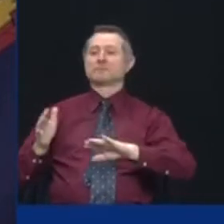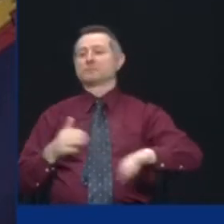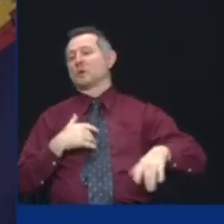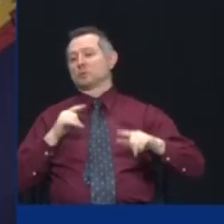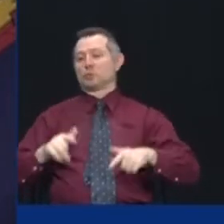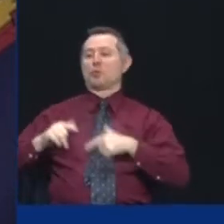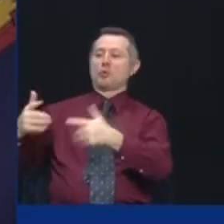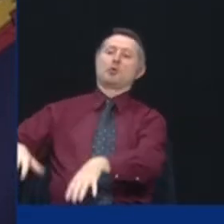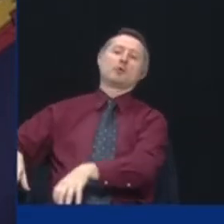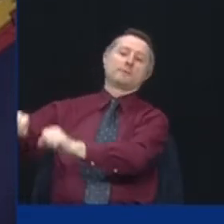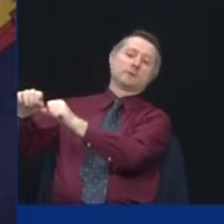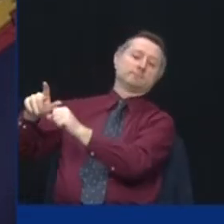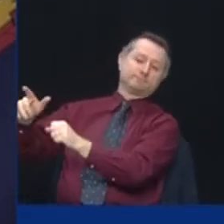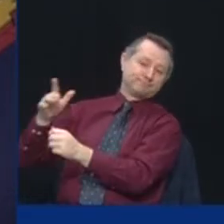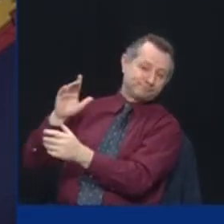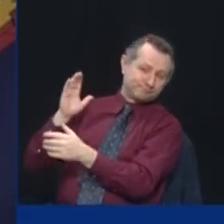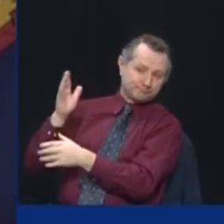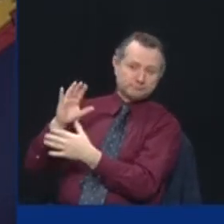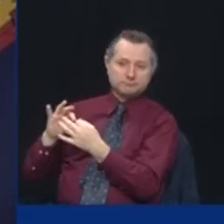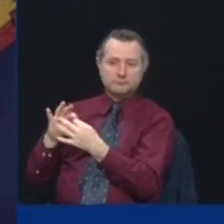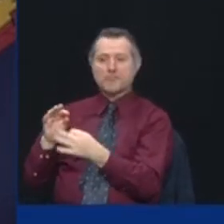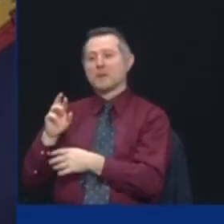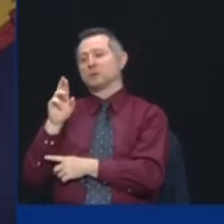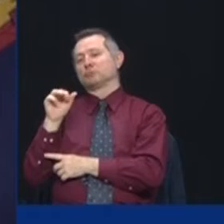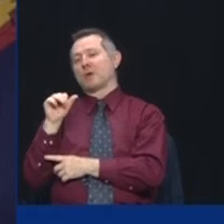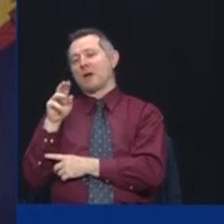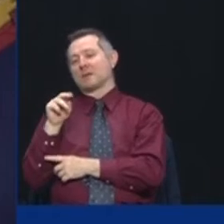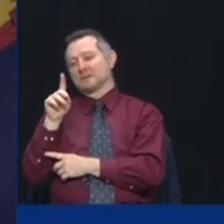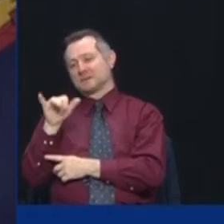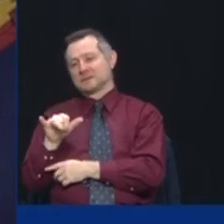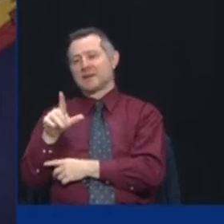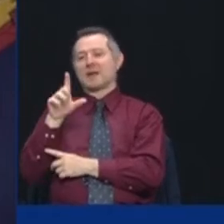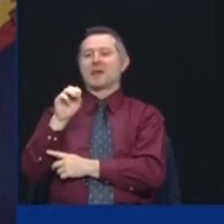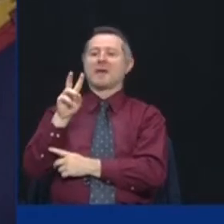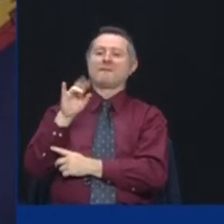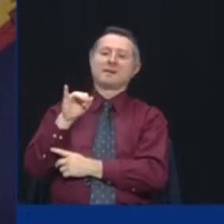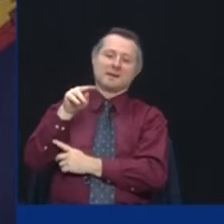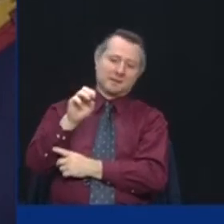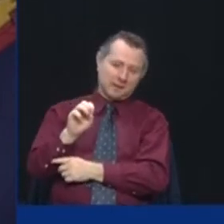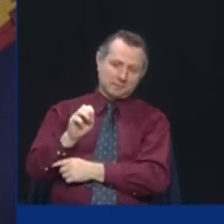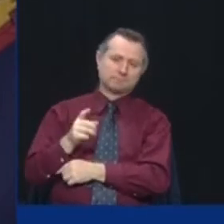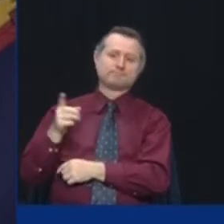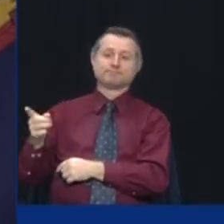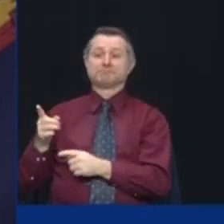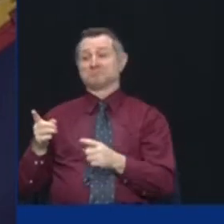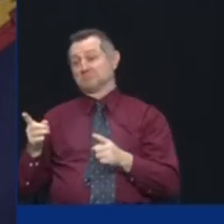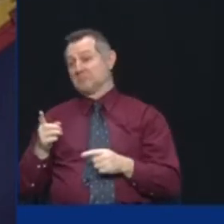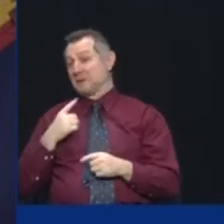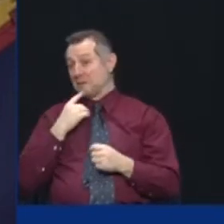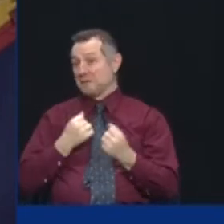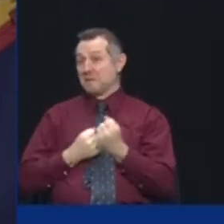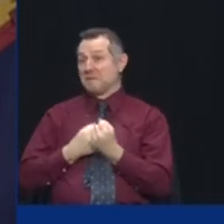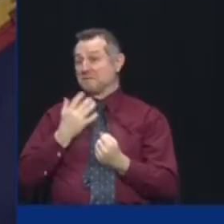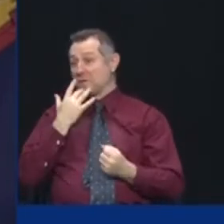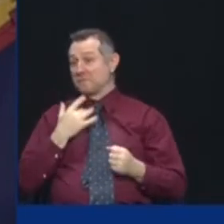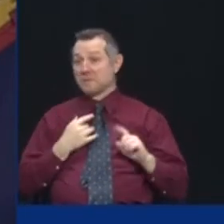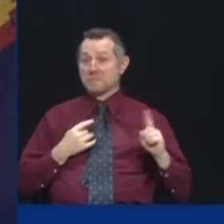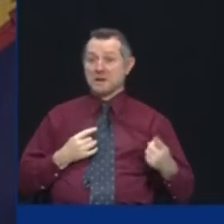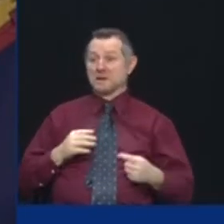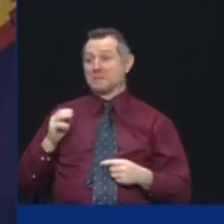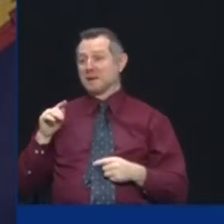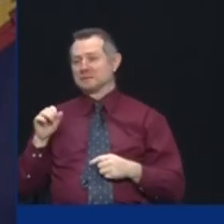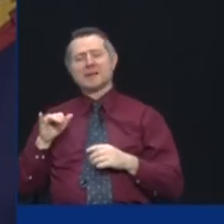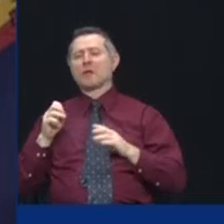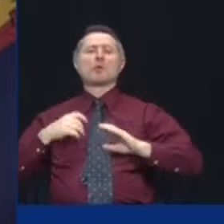to Randy Levine first. Doesn't show any favoritism between the Yankees and the Mets. I'm not going there.